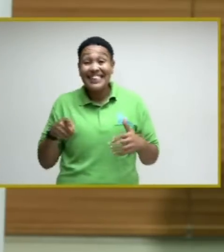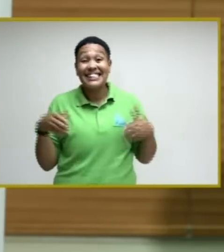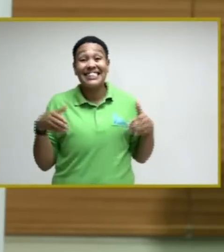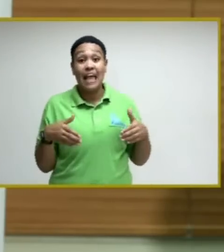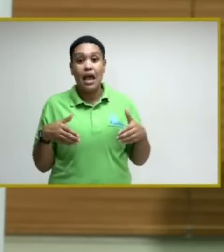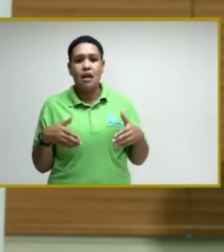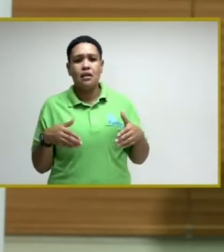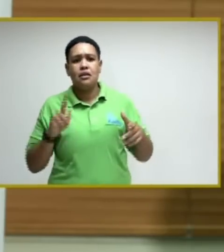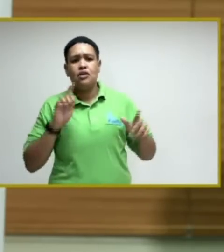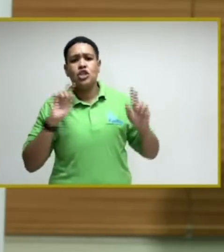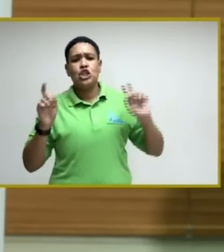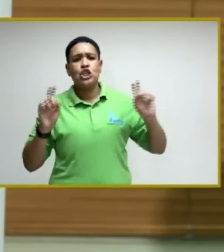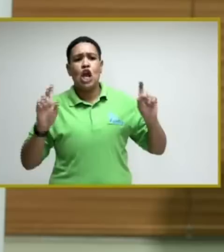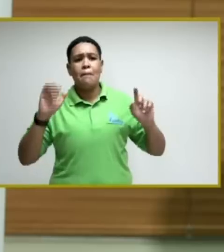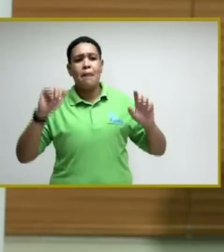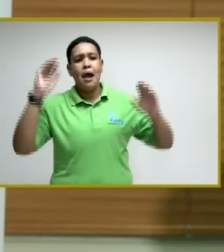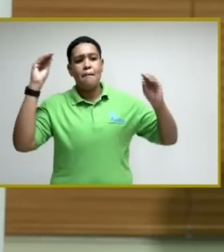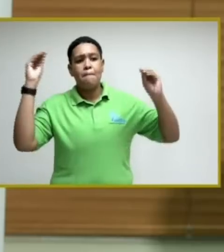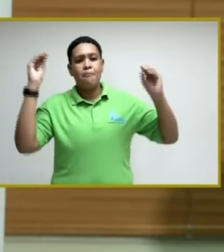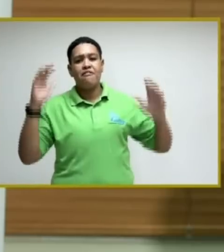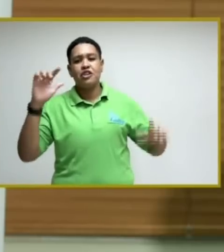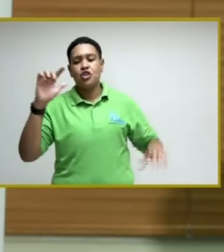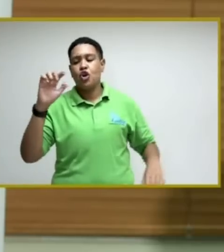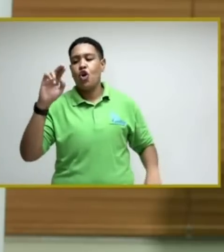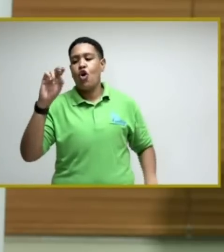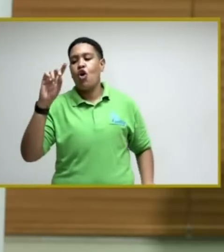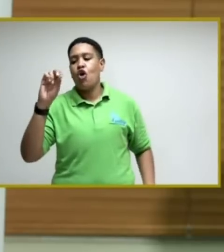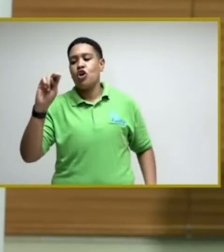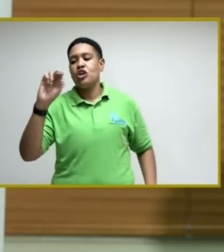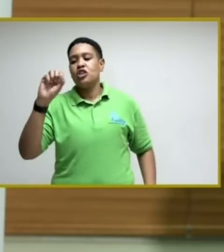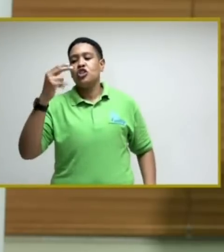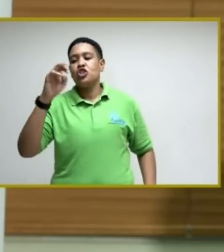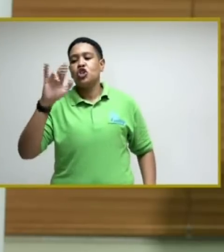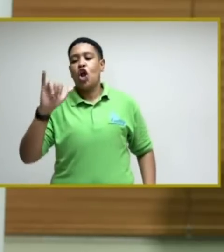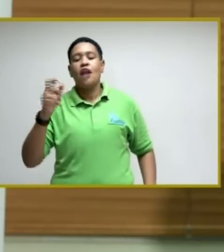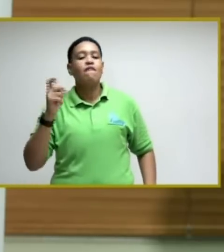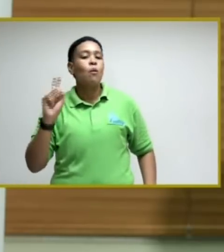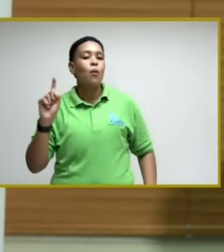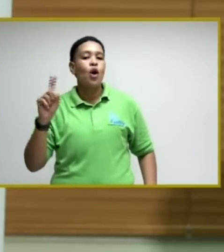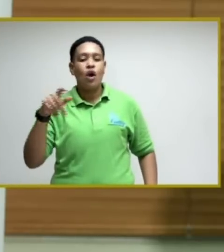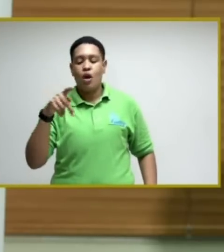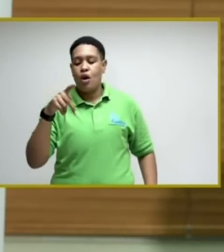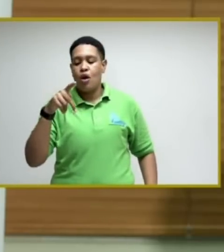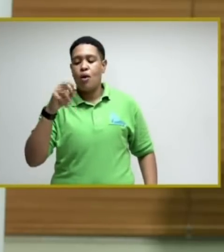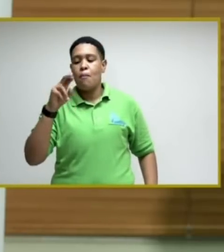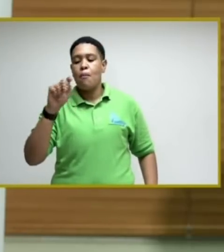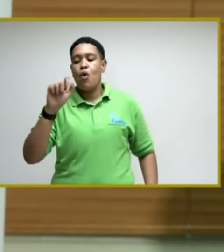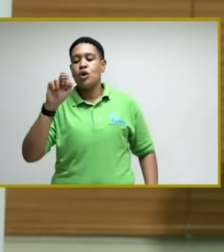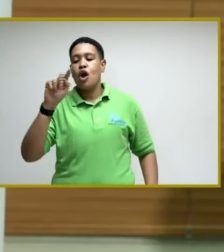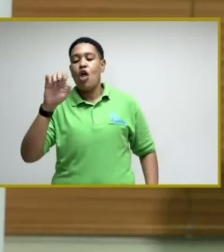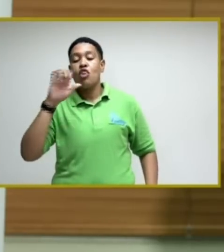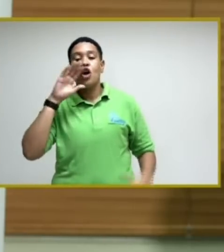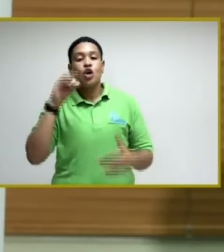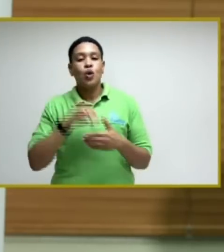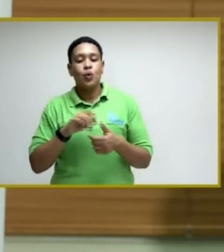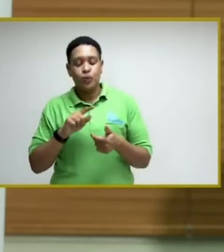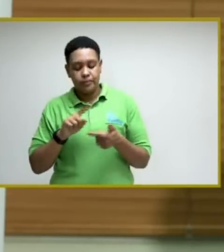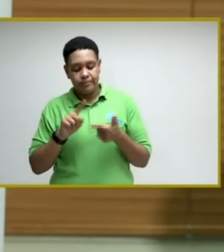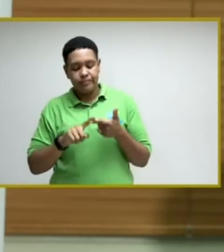by Professor Gordon Shirley of the Port Authority, and includes Professor Lloyd